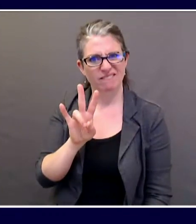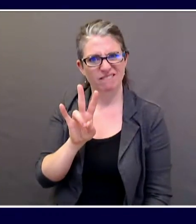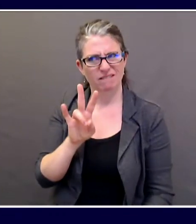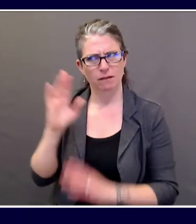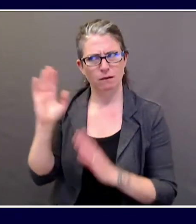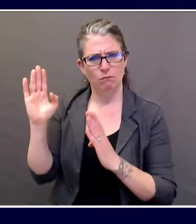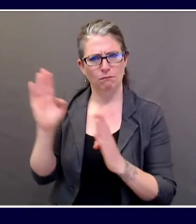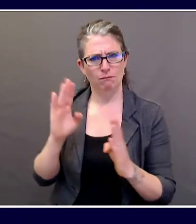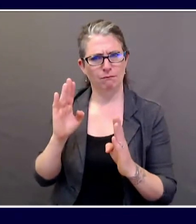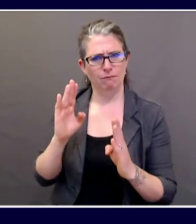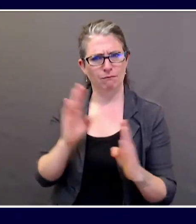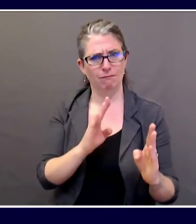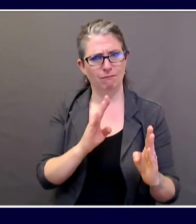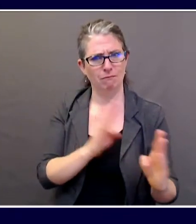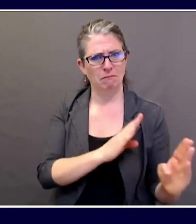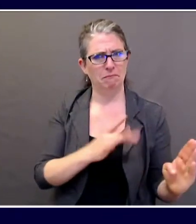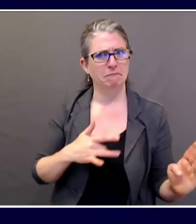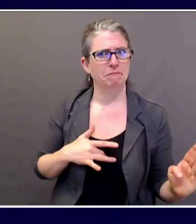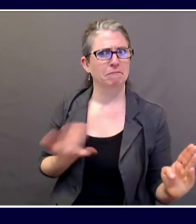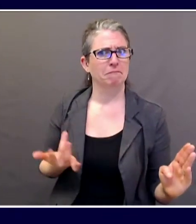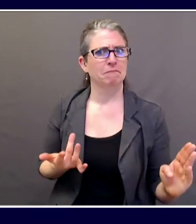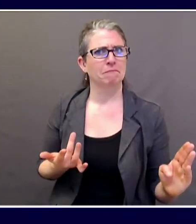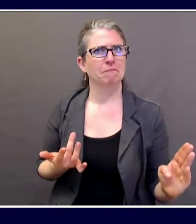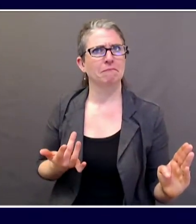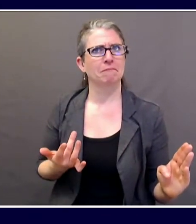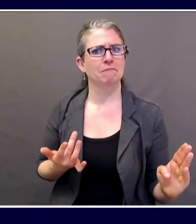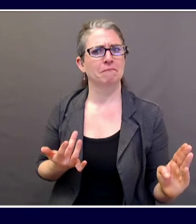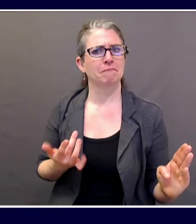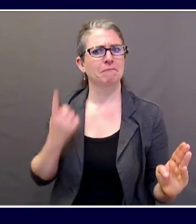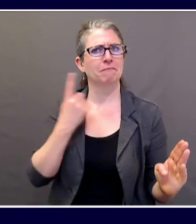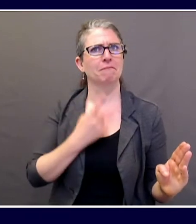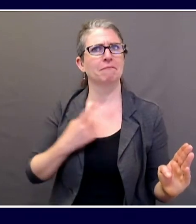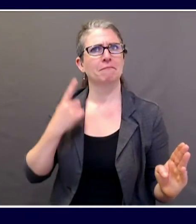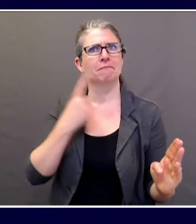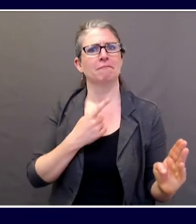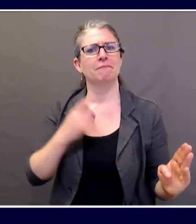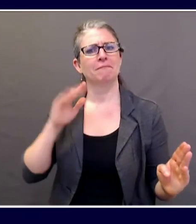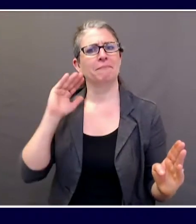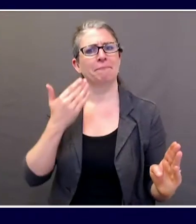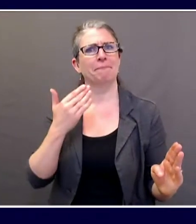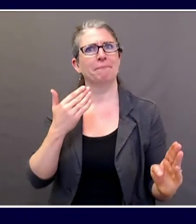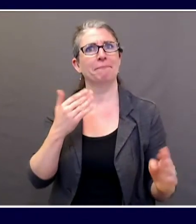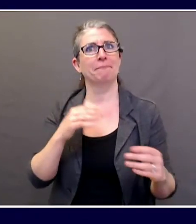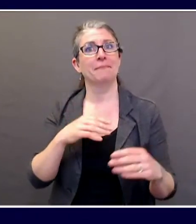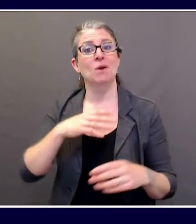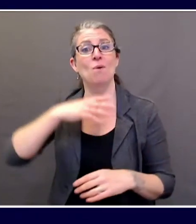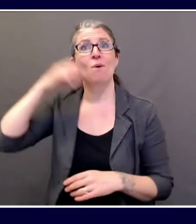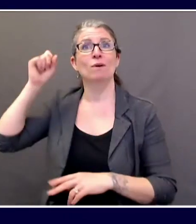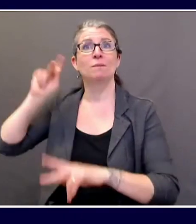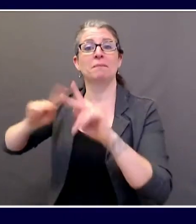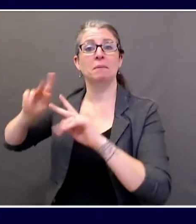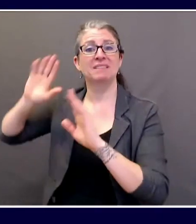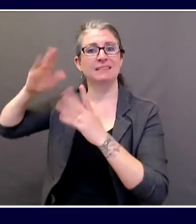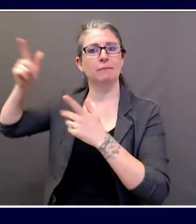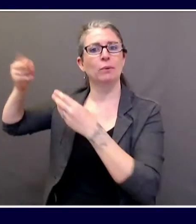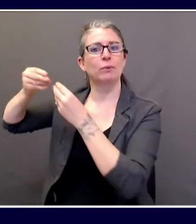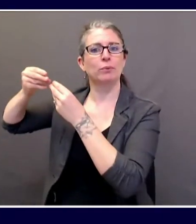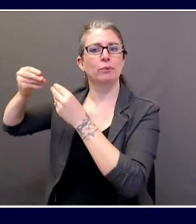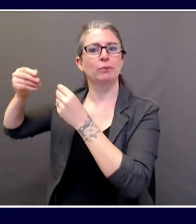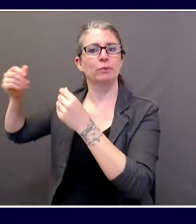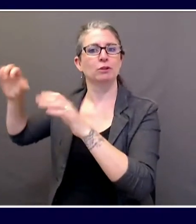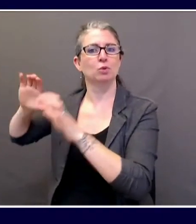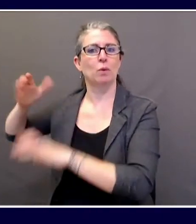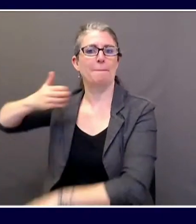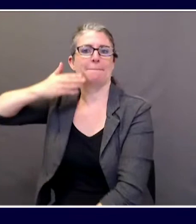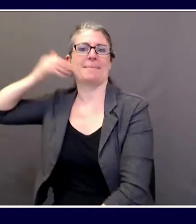with vaccinations. We're seeing younger people get infected, not older people. Okay, so with the variants, it sounds